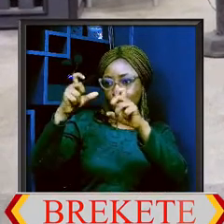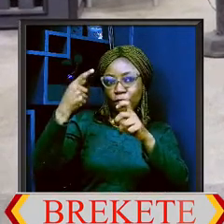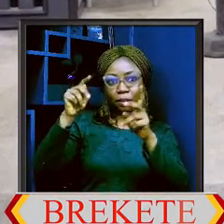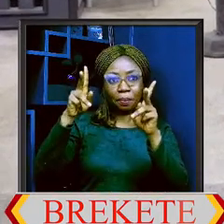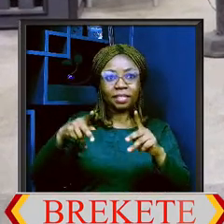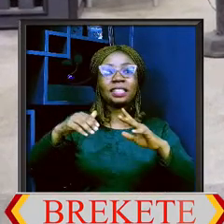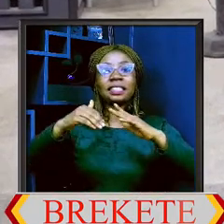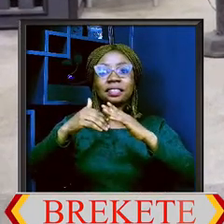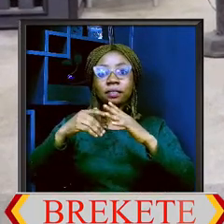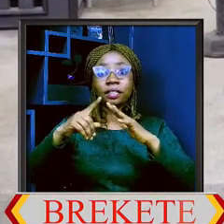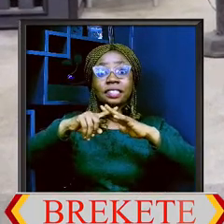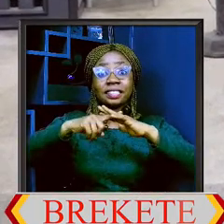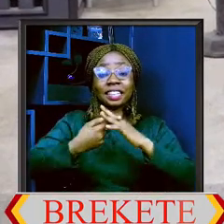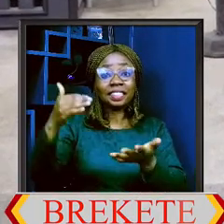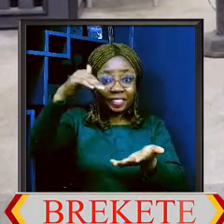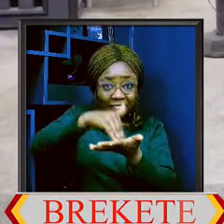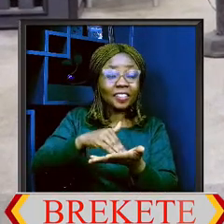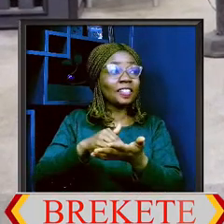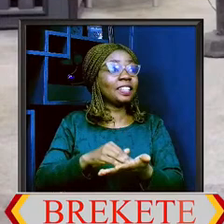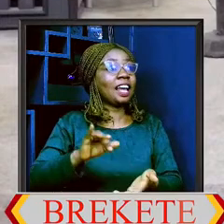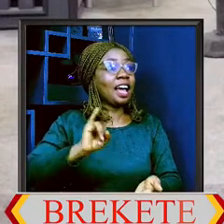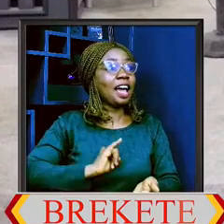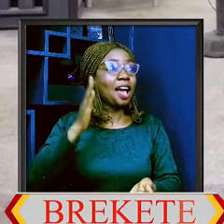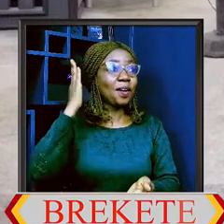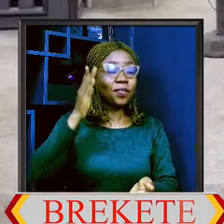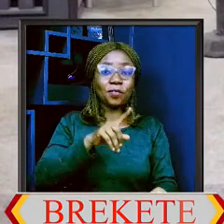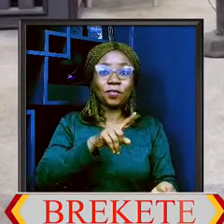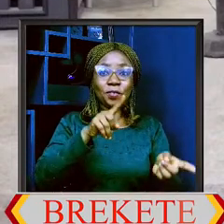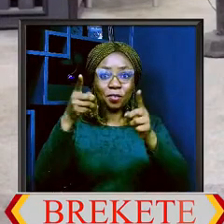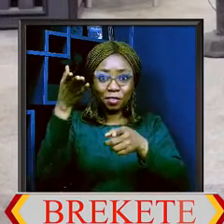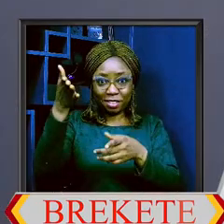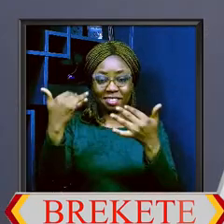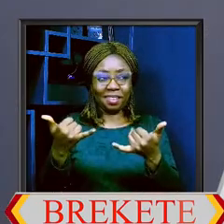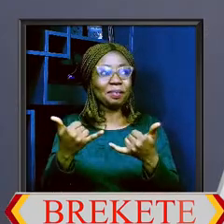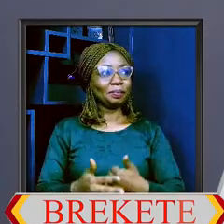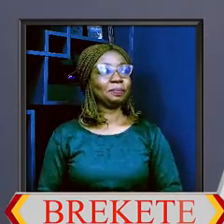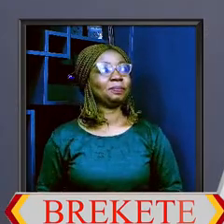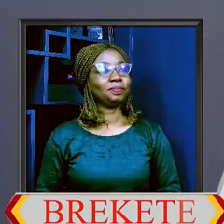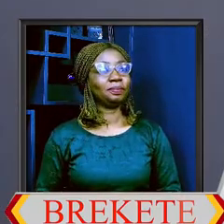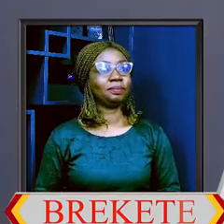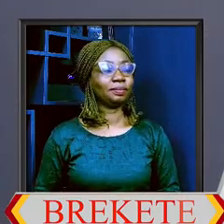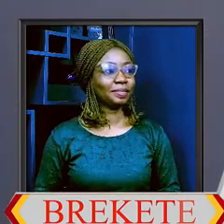aresh and I they go there now stand here thank you